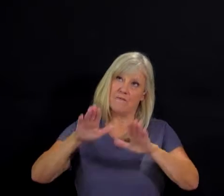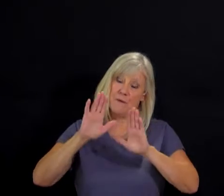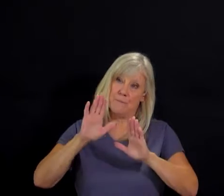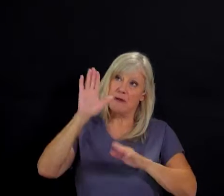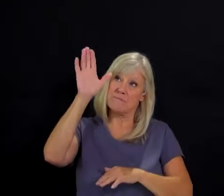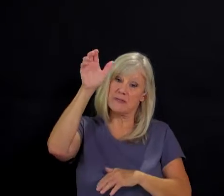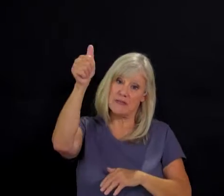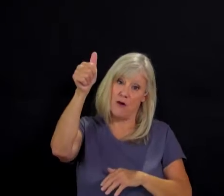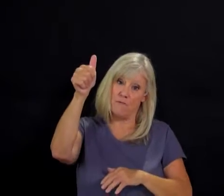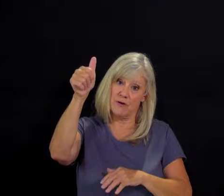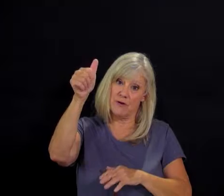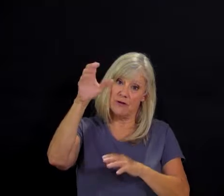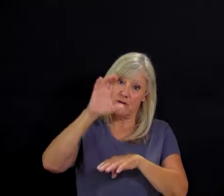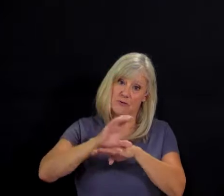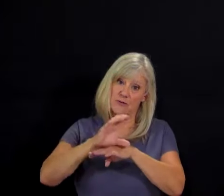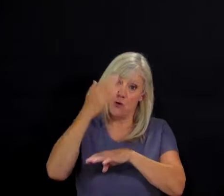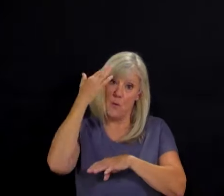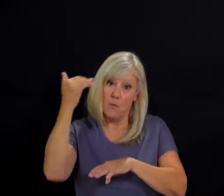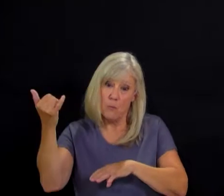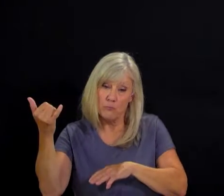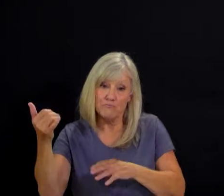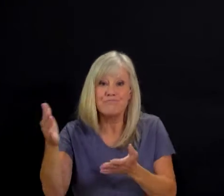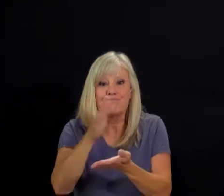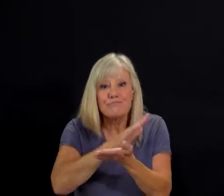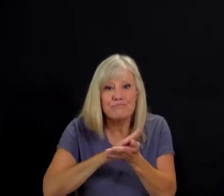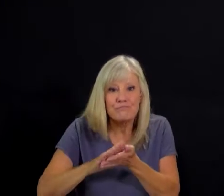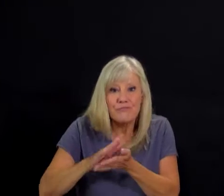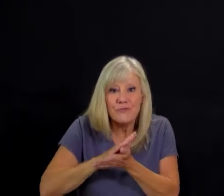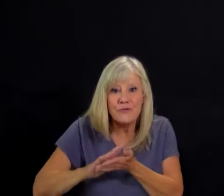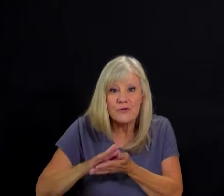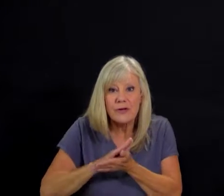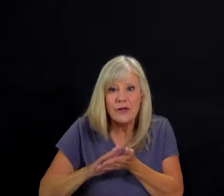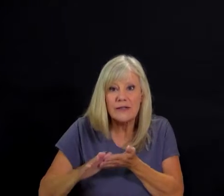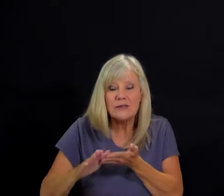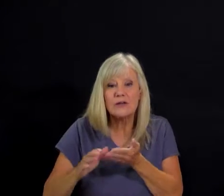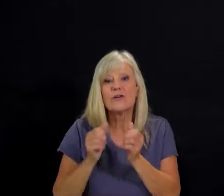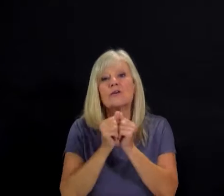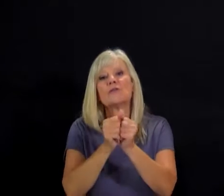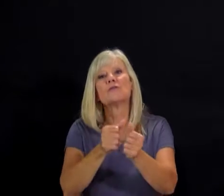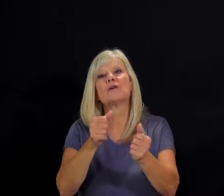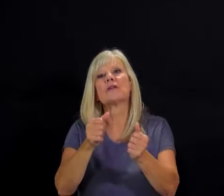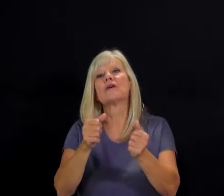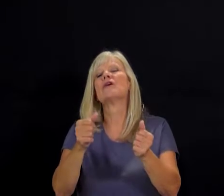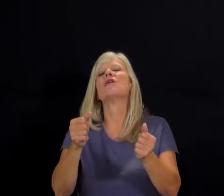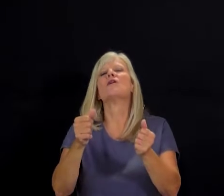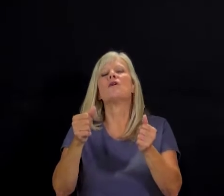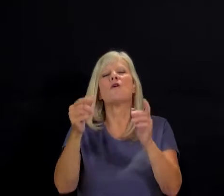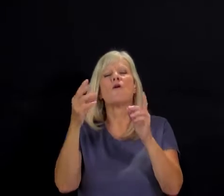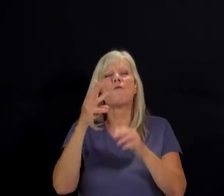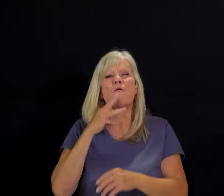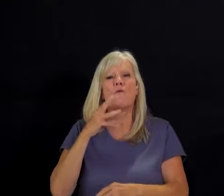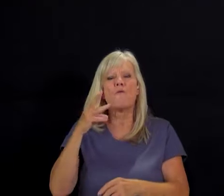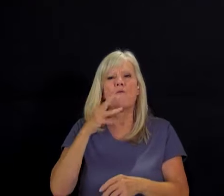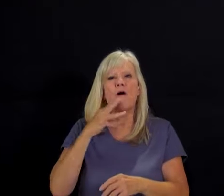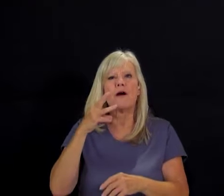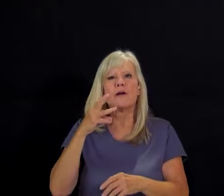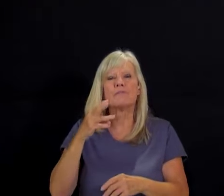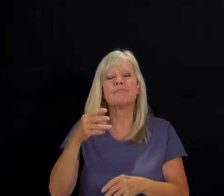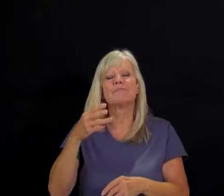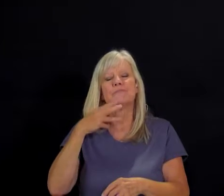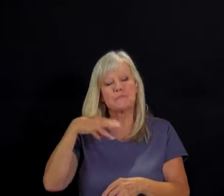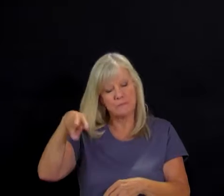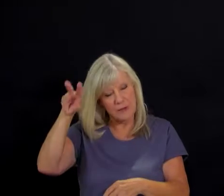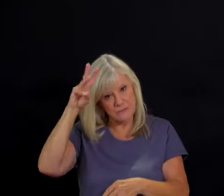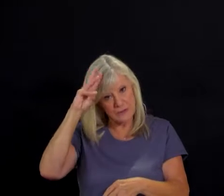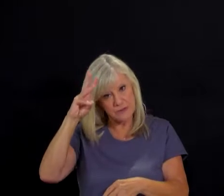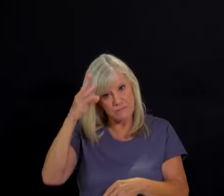her to sanctify her, cleansing her by the bath of water with the word, that